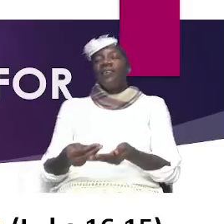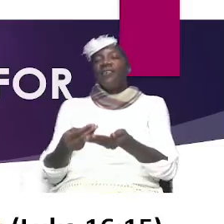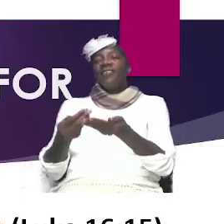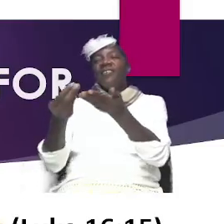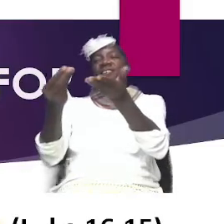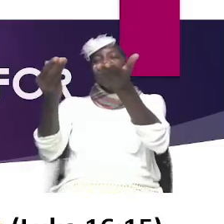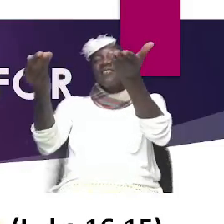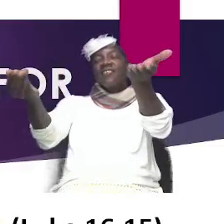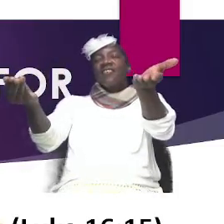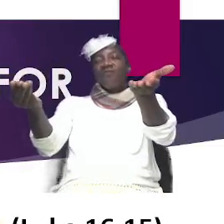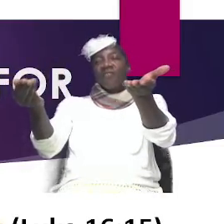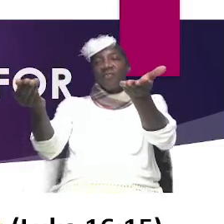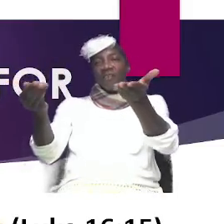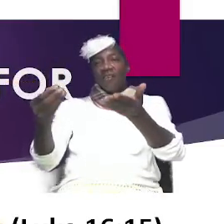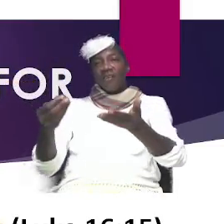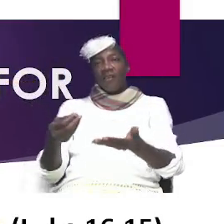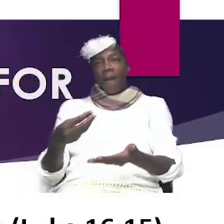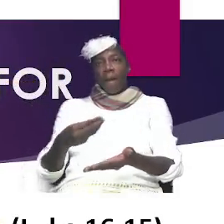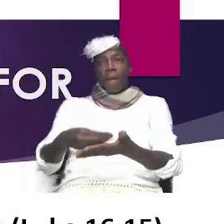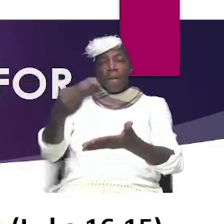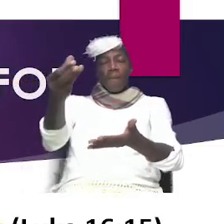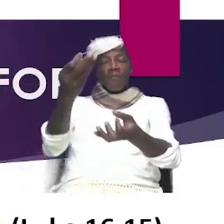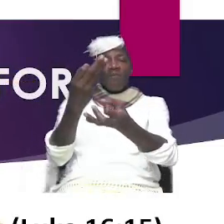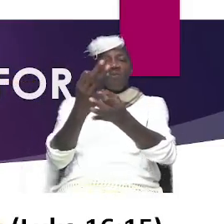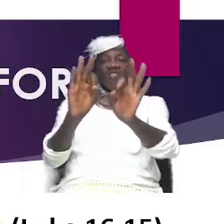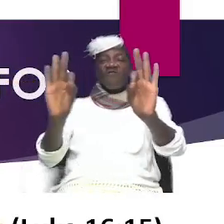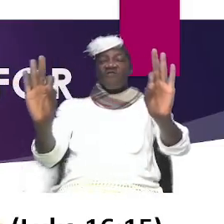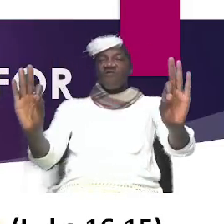financial generosity. Now, many of us